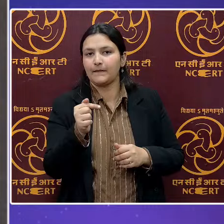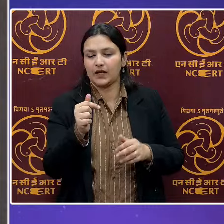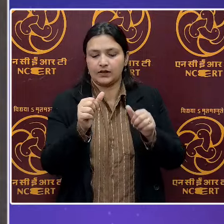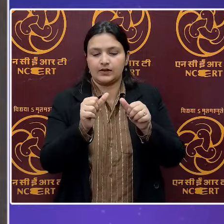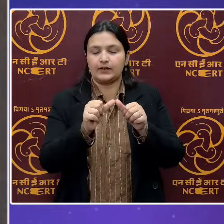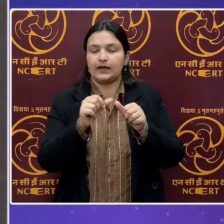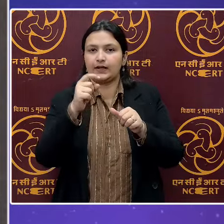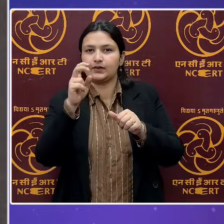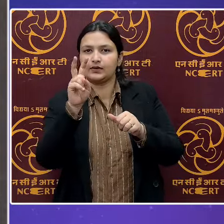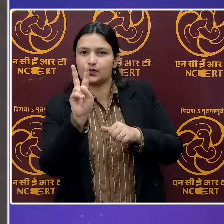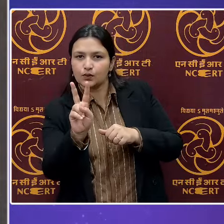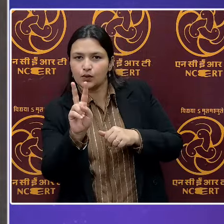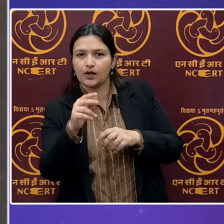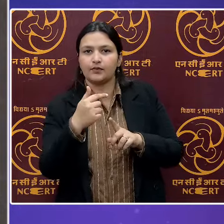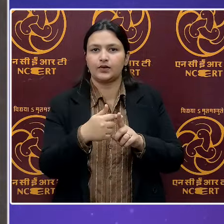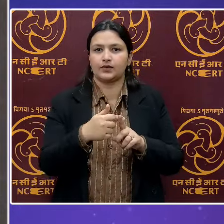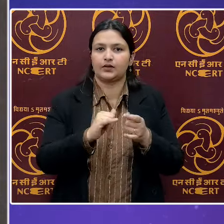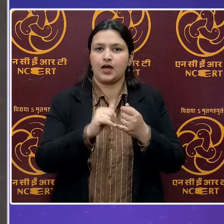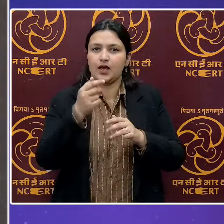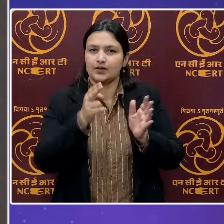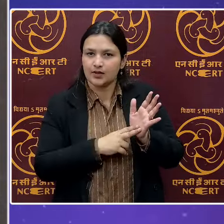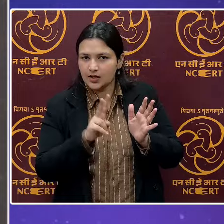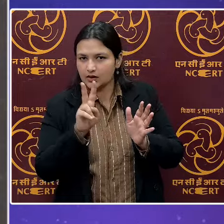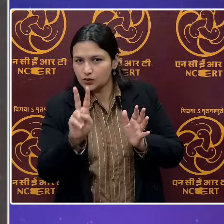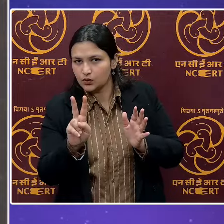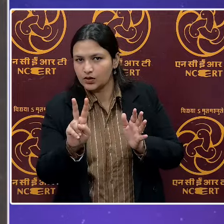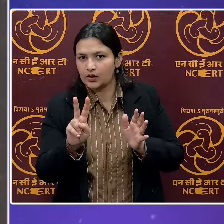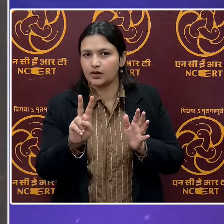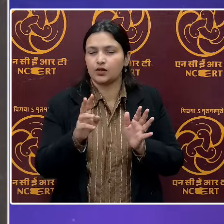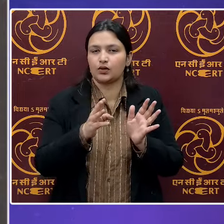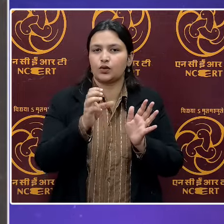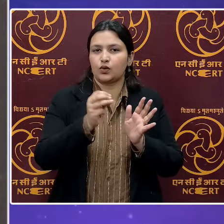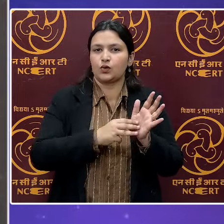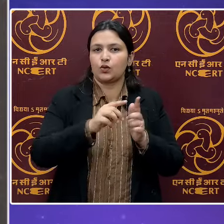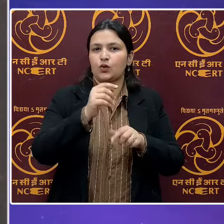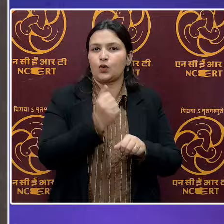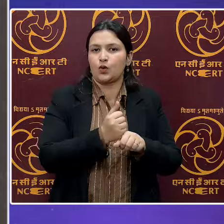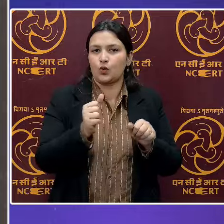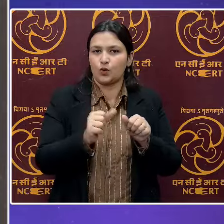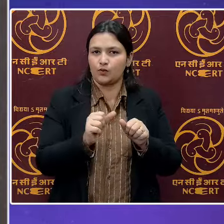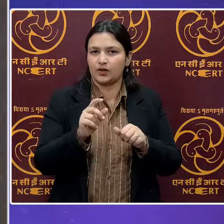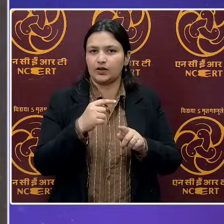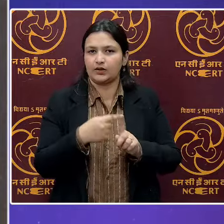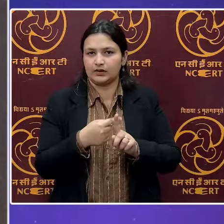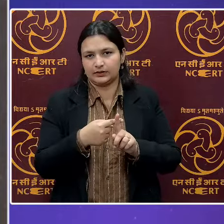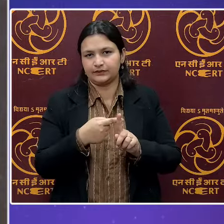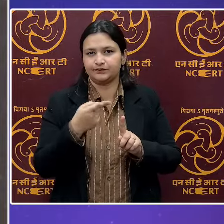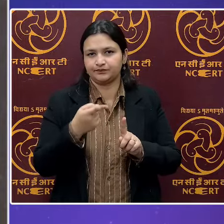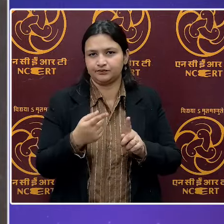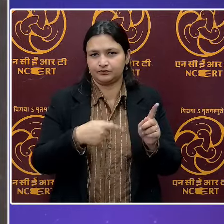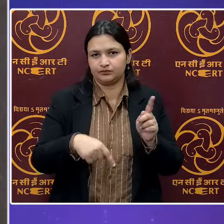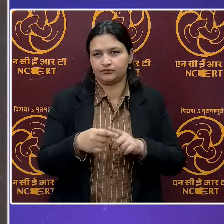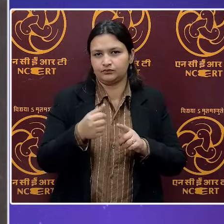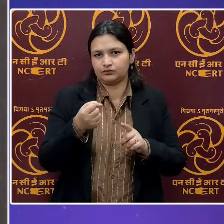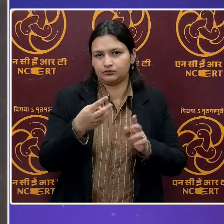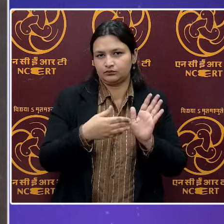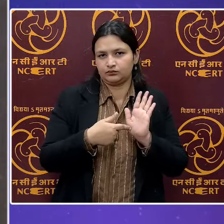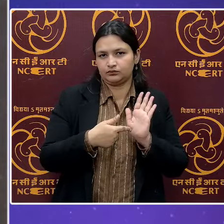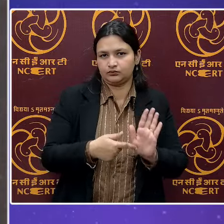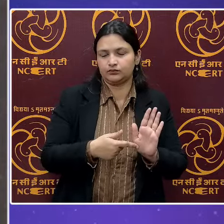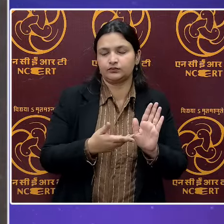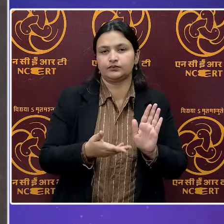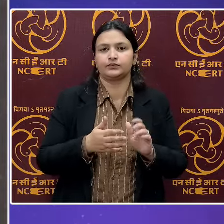square sin square omega t raised to the power half. Now, this term a square sin square